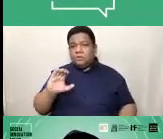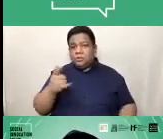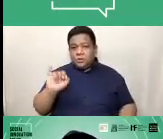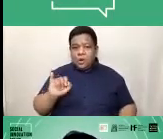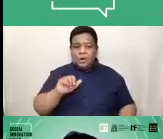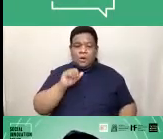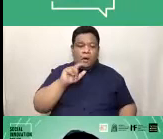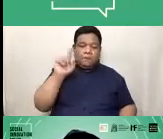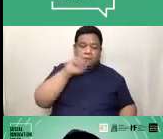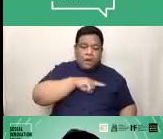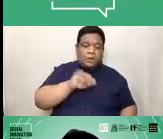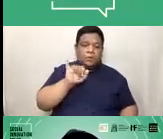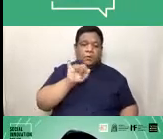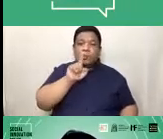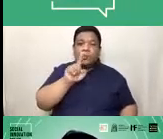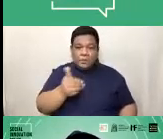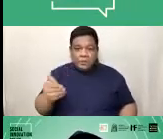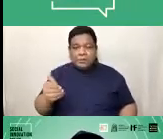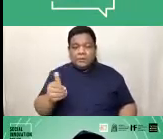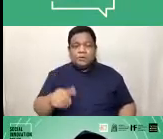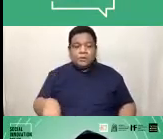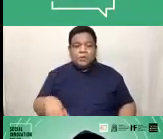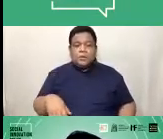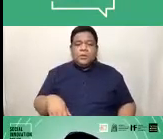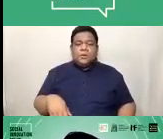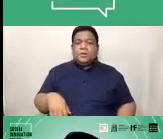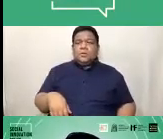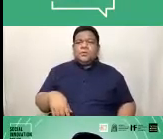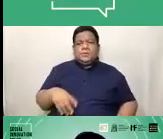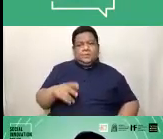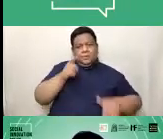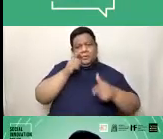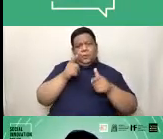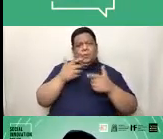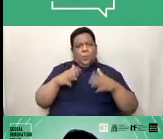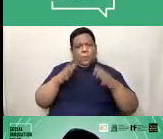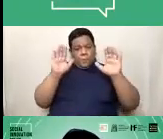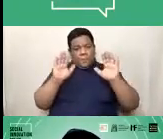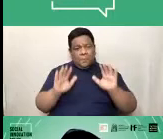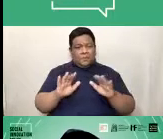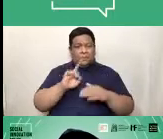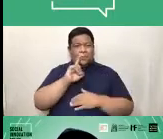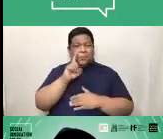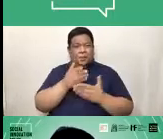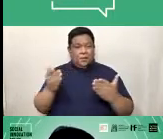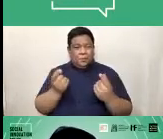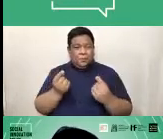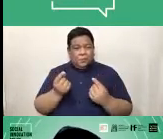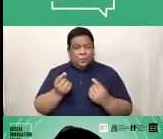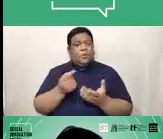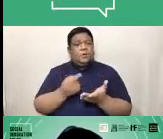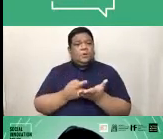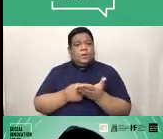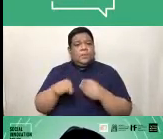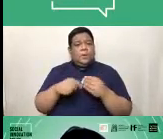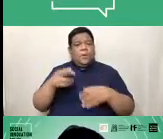or programmed. They're actual real things. And while they seem pretty amazing, one of the things we're going to do is actually discuss robotics a bit